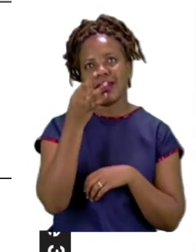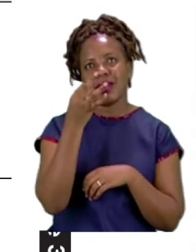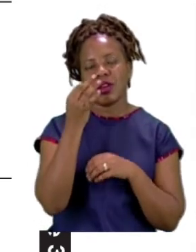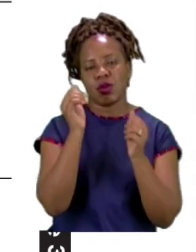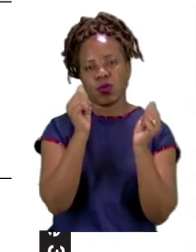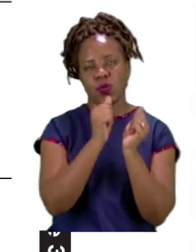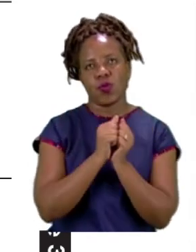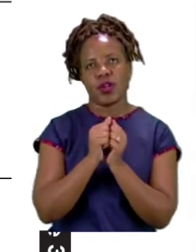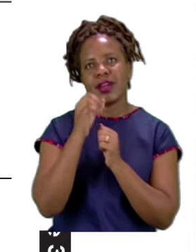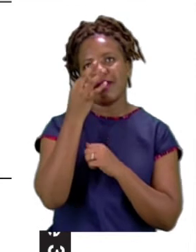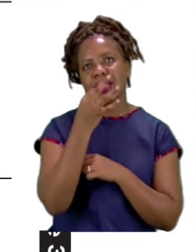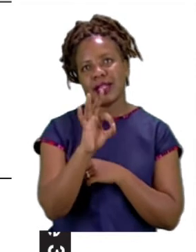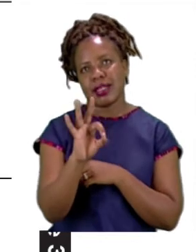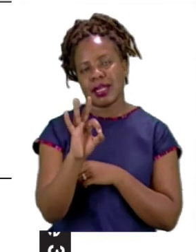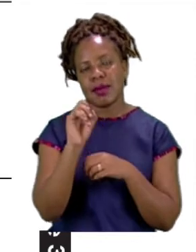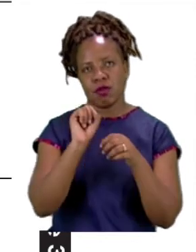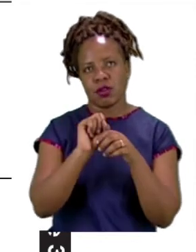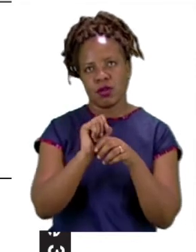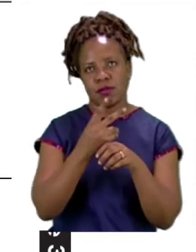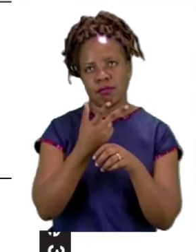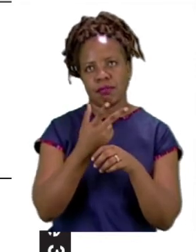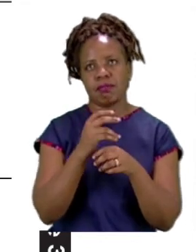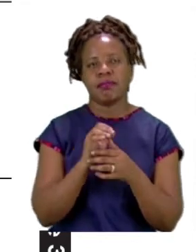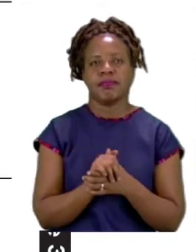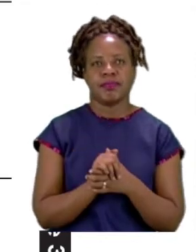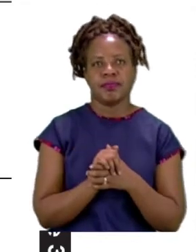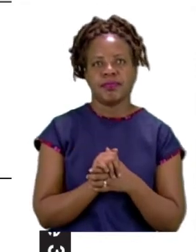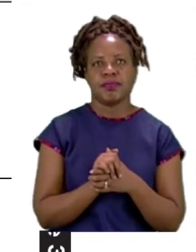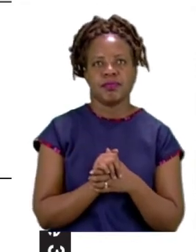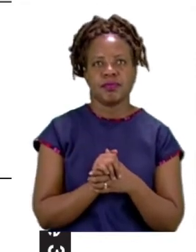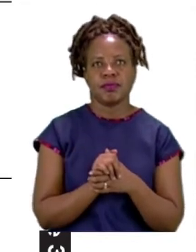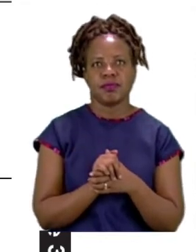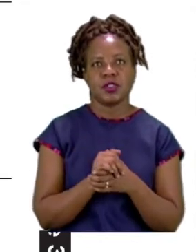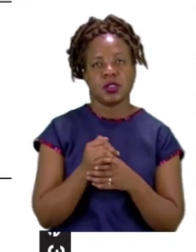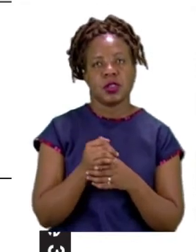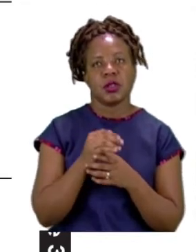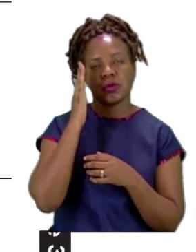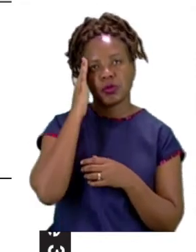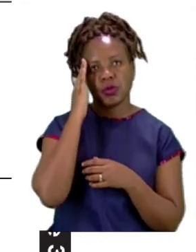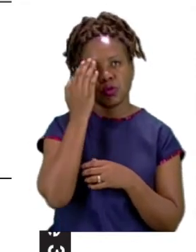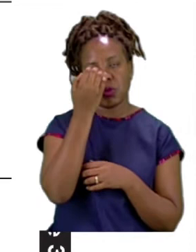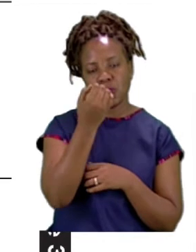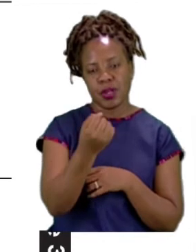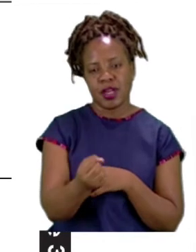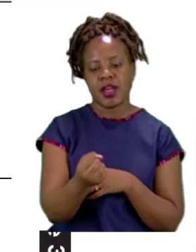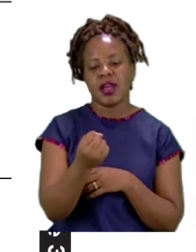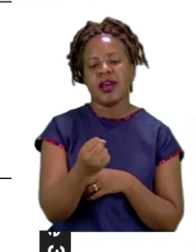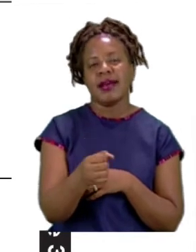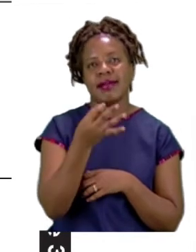you make with 9 diamonds? So we know that we have 9 diamonds and we have to